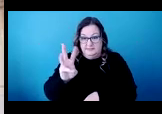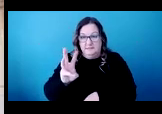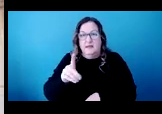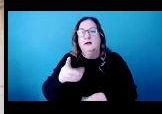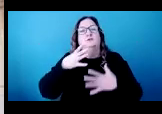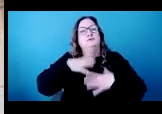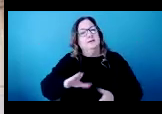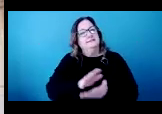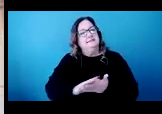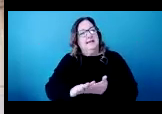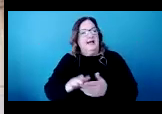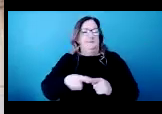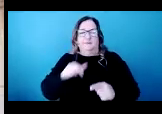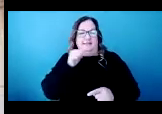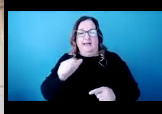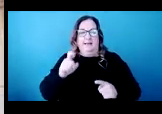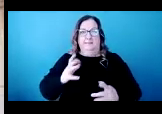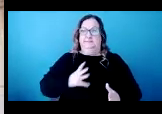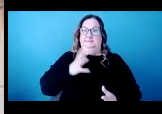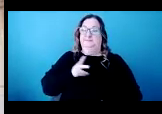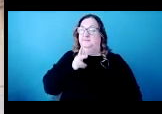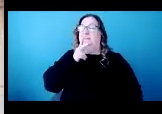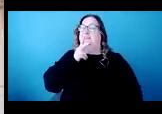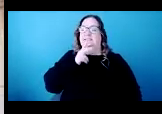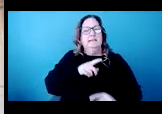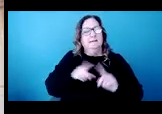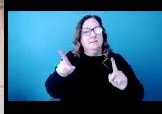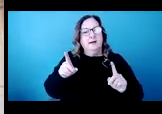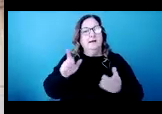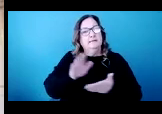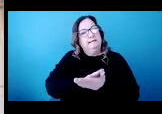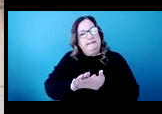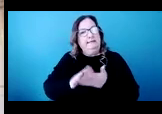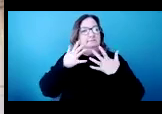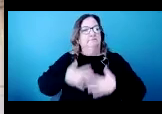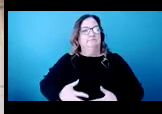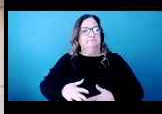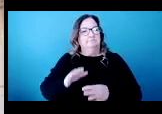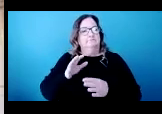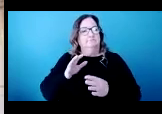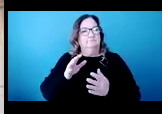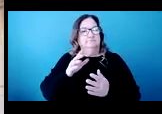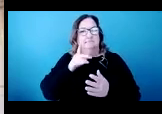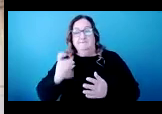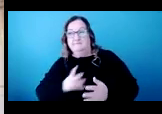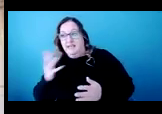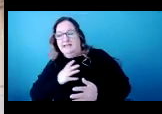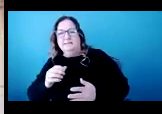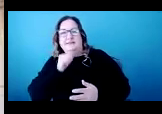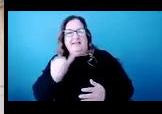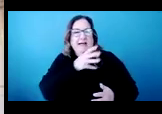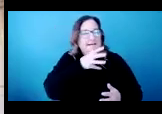great. But you don't have to. Just come in something clean with no holes. Prepare to represent yourself and the